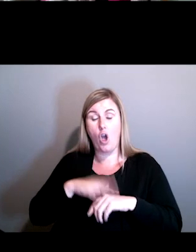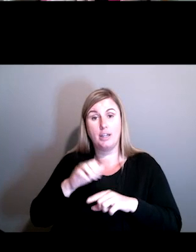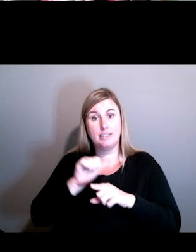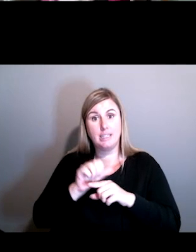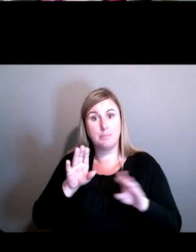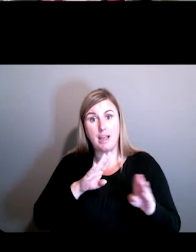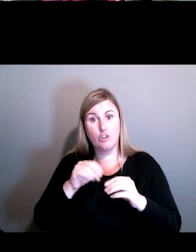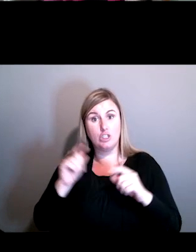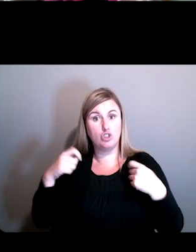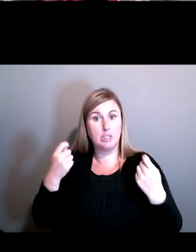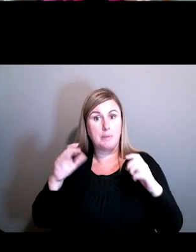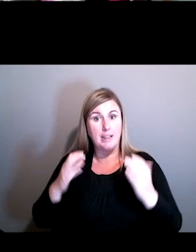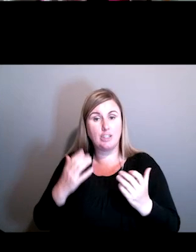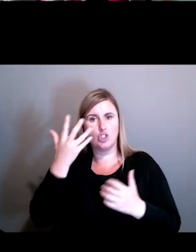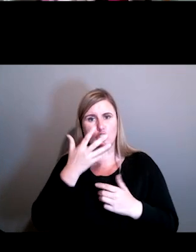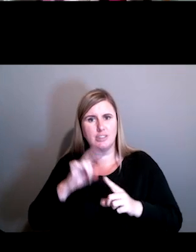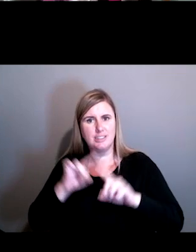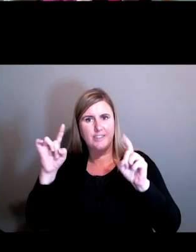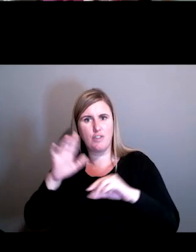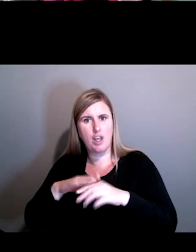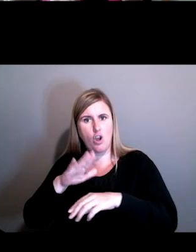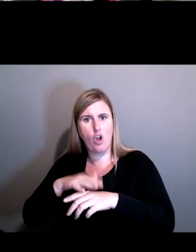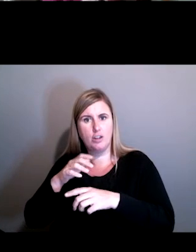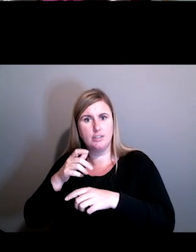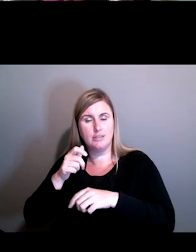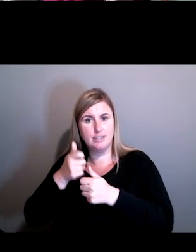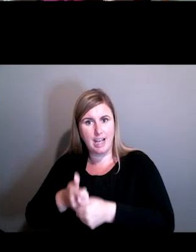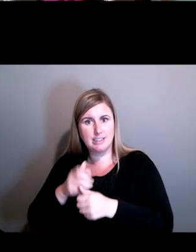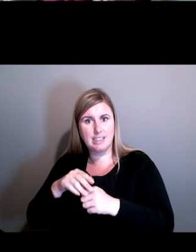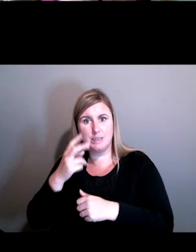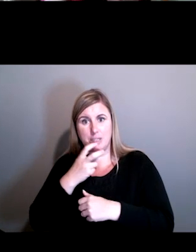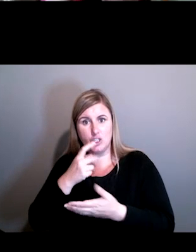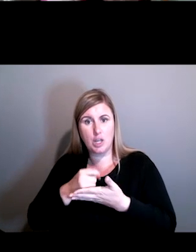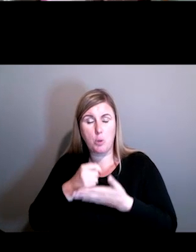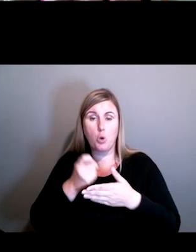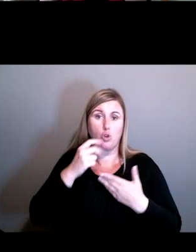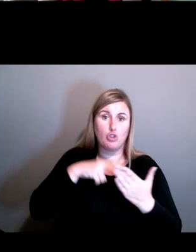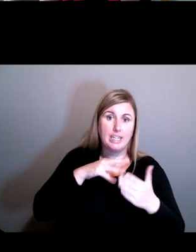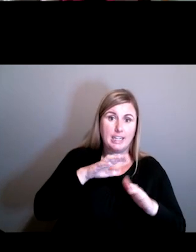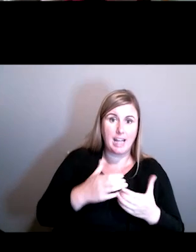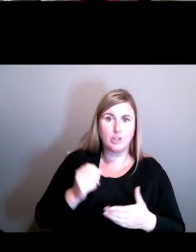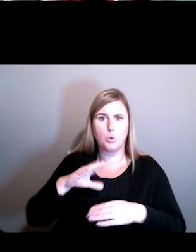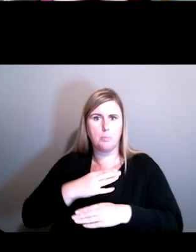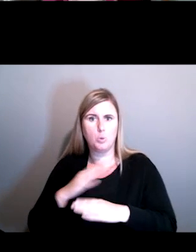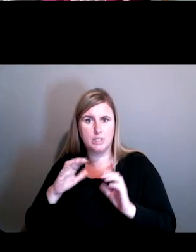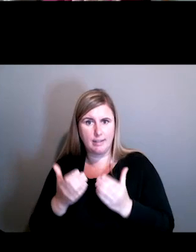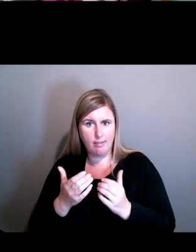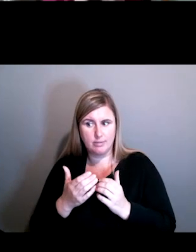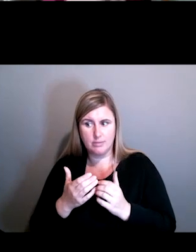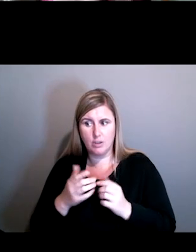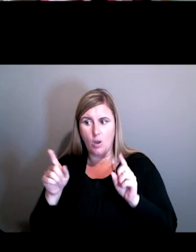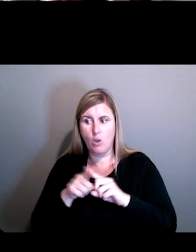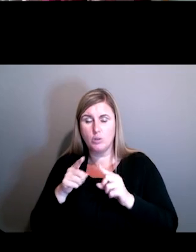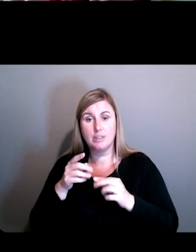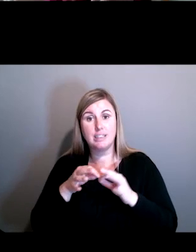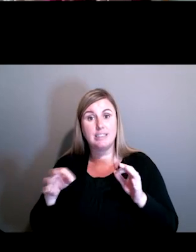may look different than on-task in speech therapy, than on-task in reading class or music class. Also, this definition says